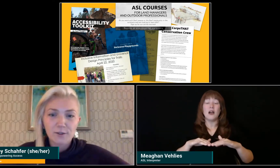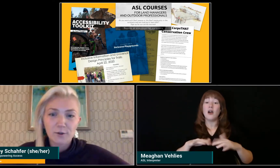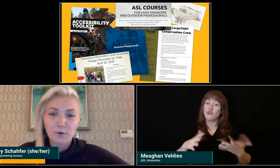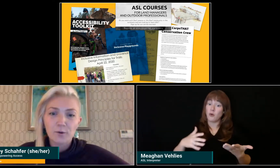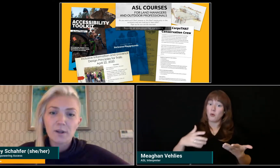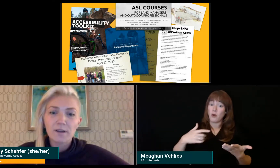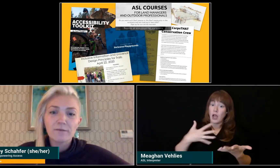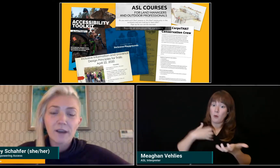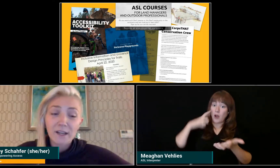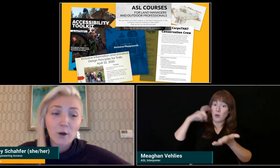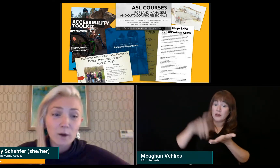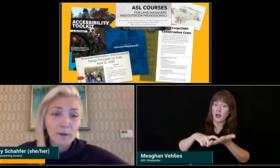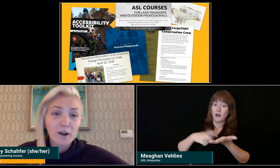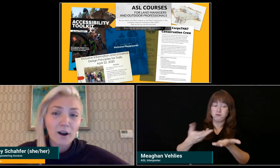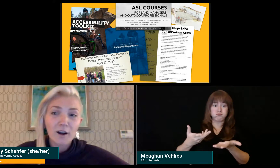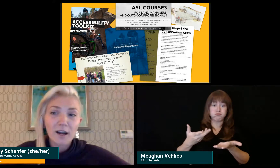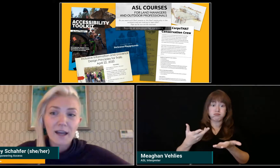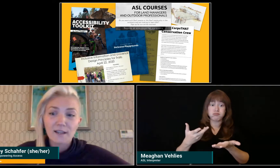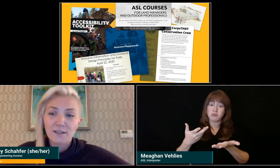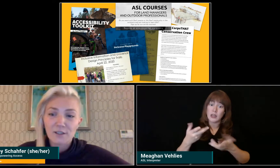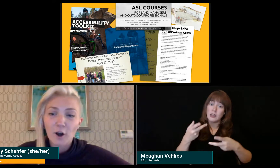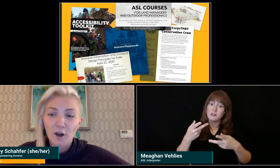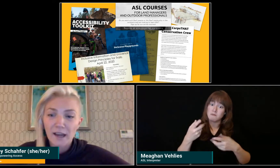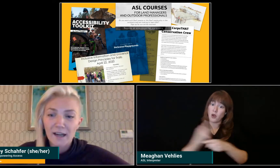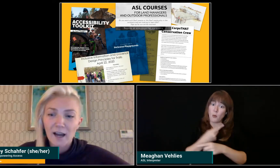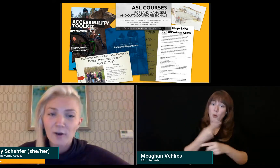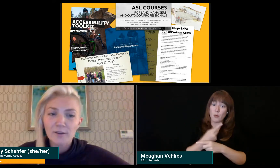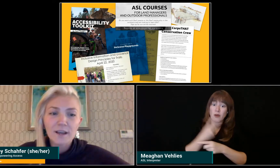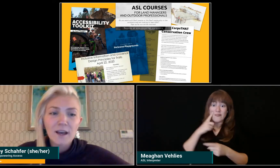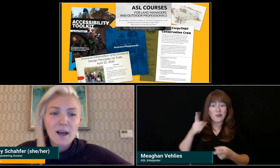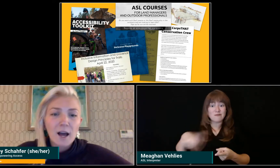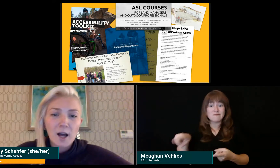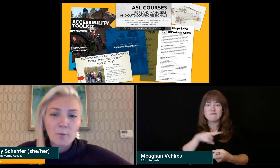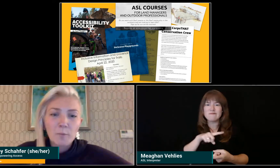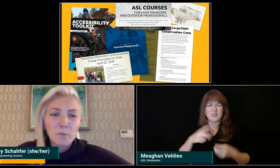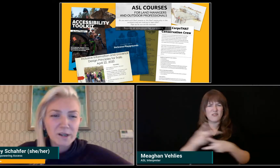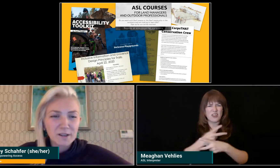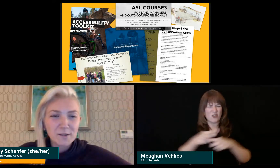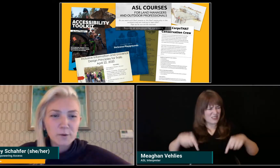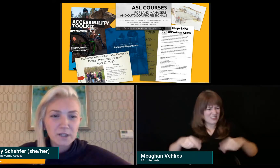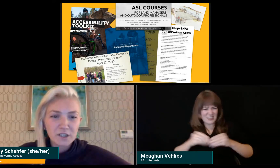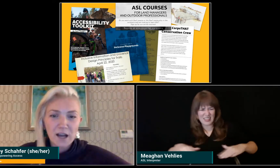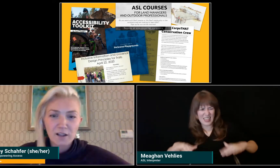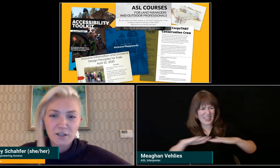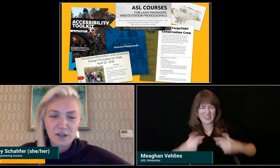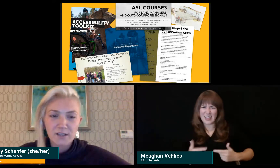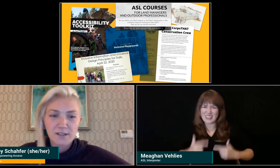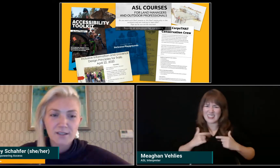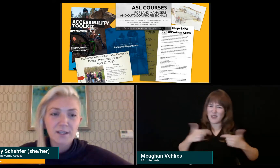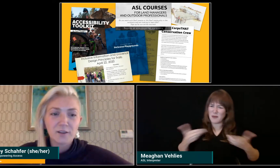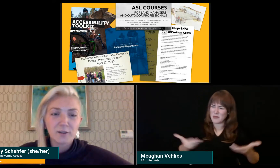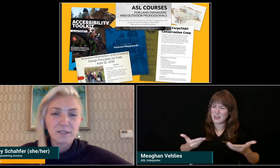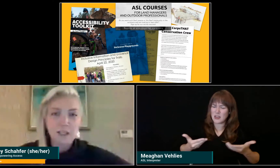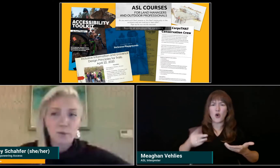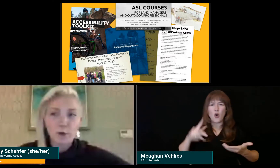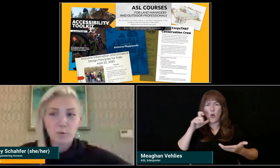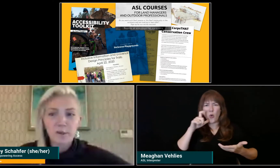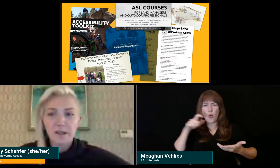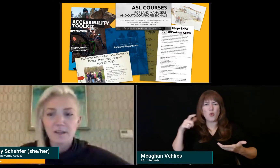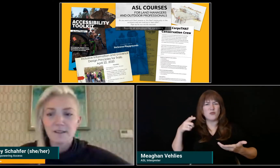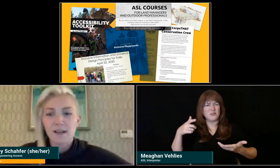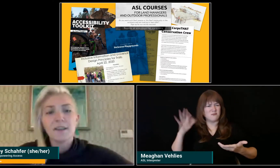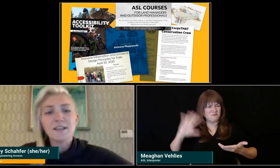us to find out where we are and to call that out. But I also want to challenge us to dig a little